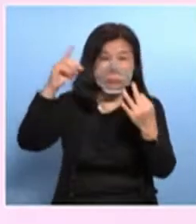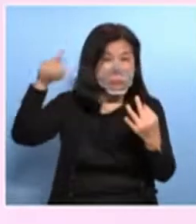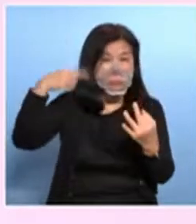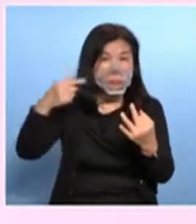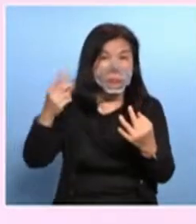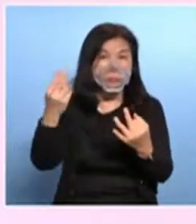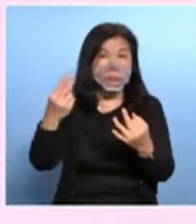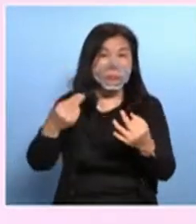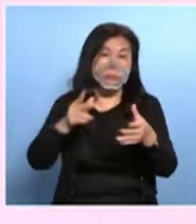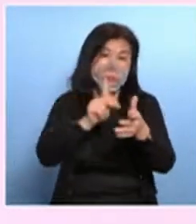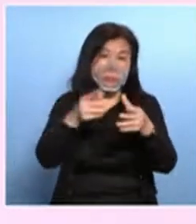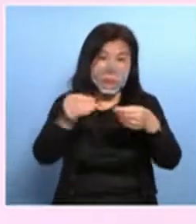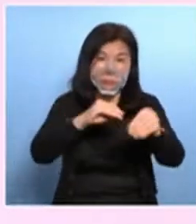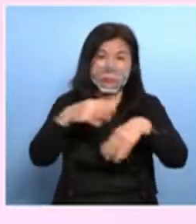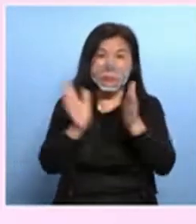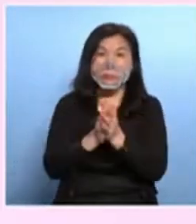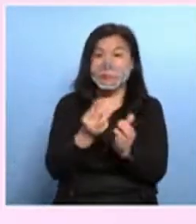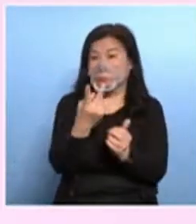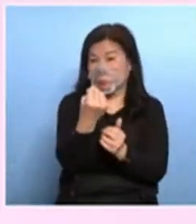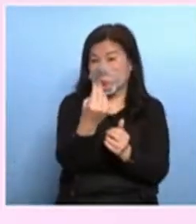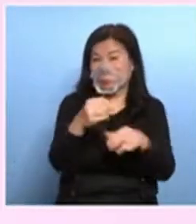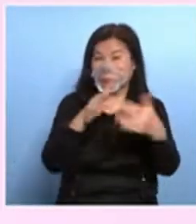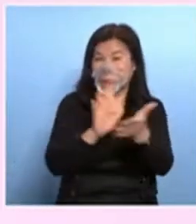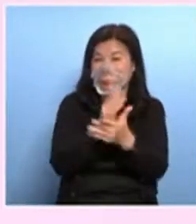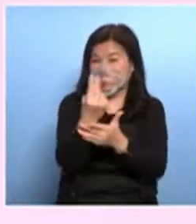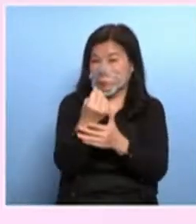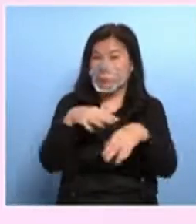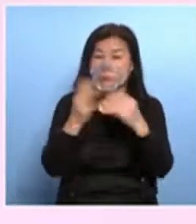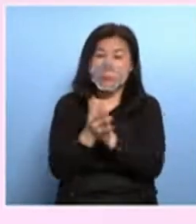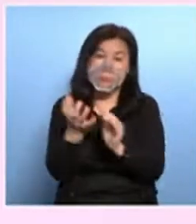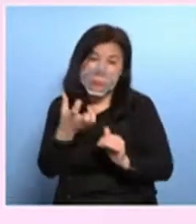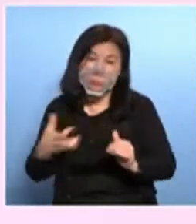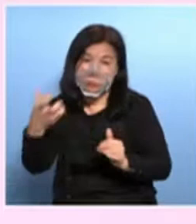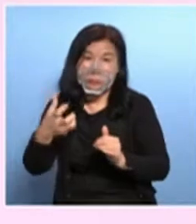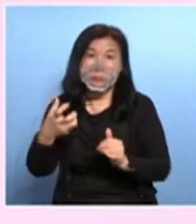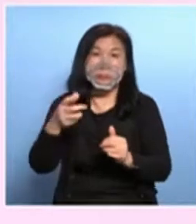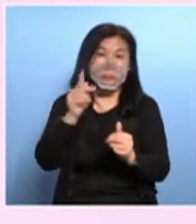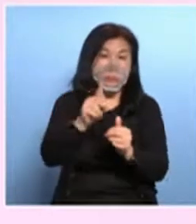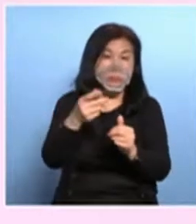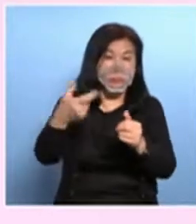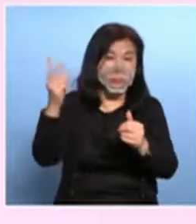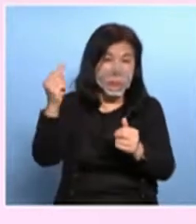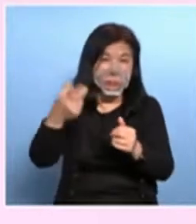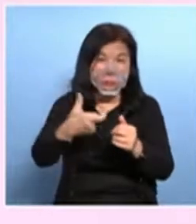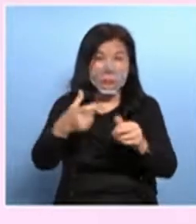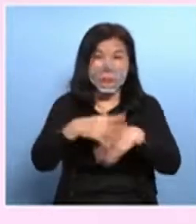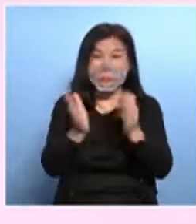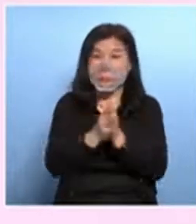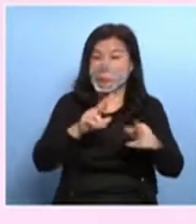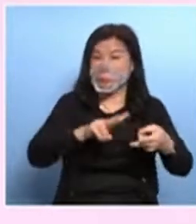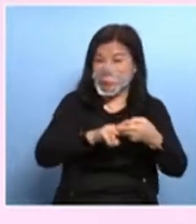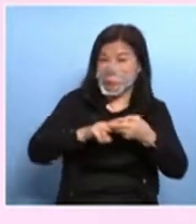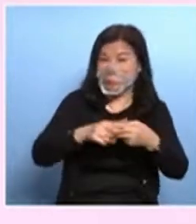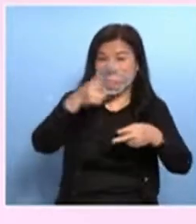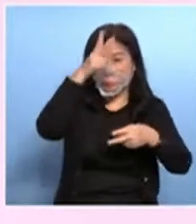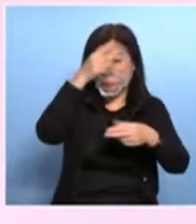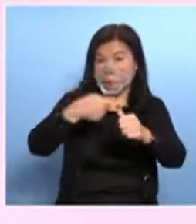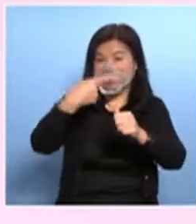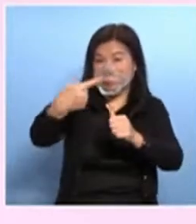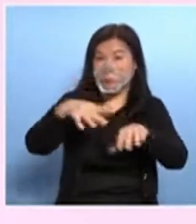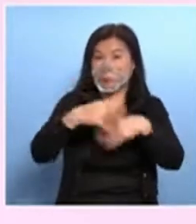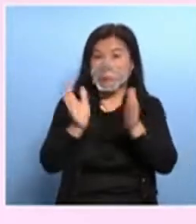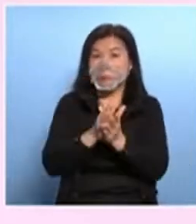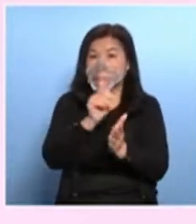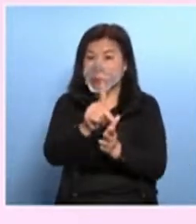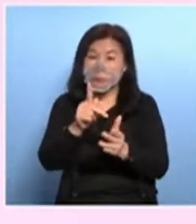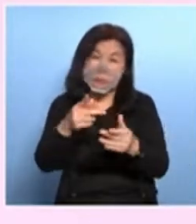important milestones have been achieved, including the issuance of a 30-year US dollar denominated green bond and a 20-year euro denominated green bond, and both